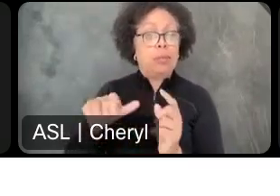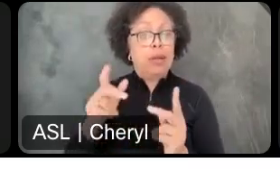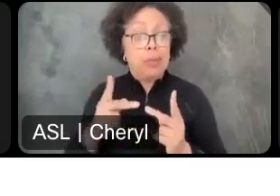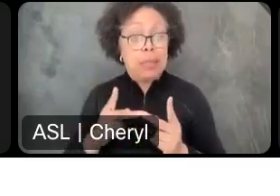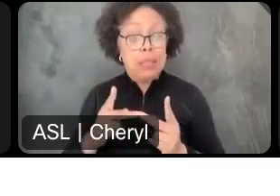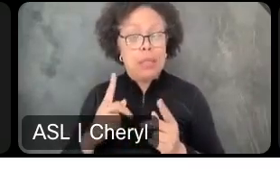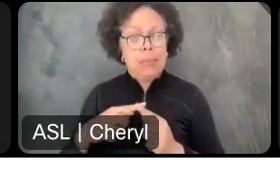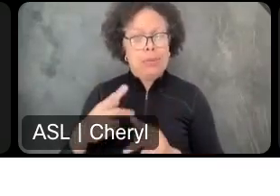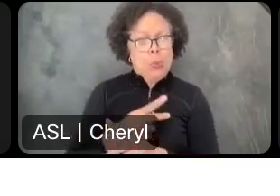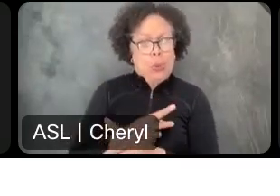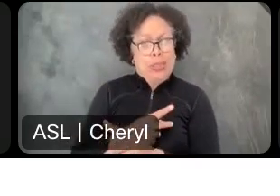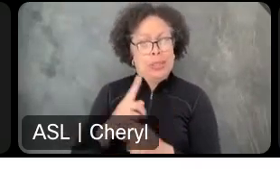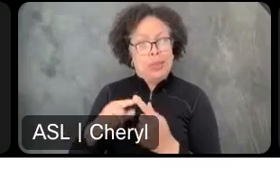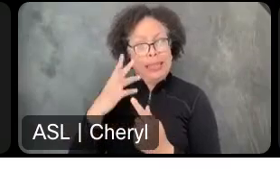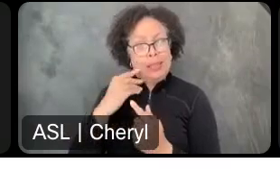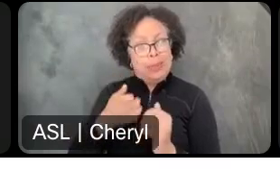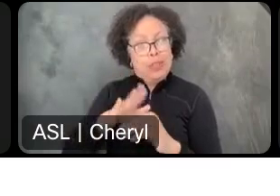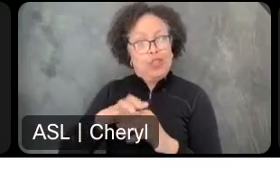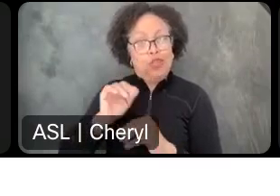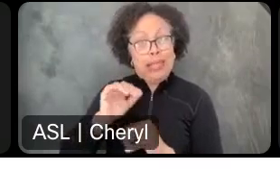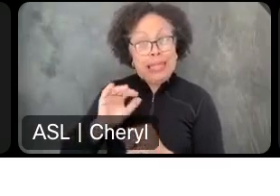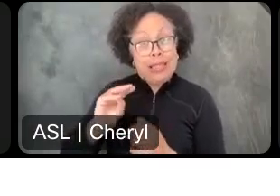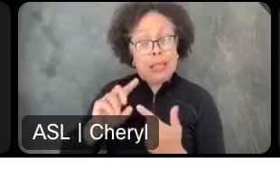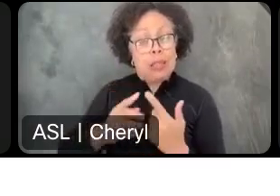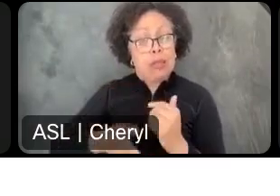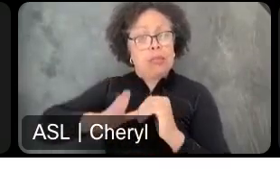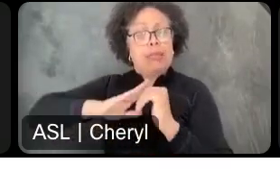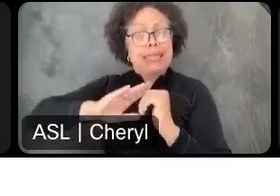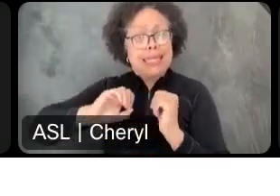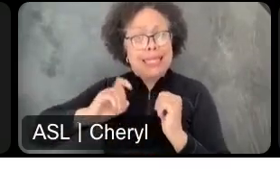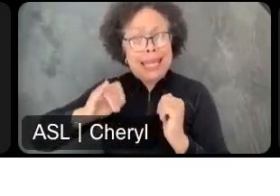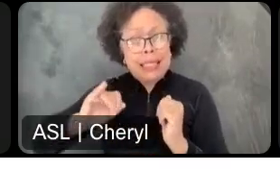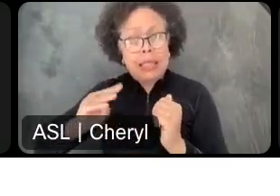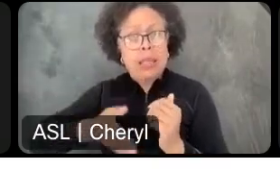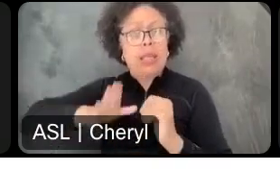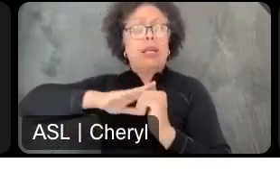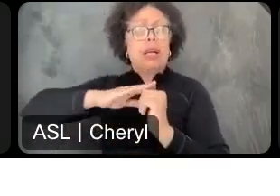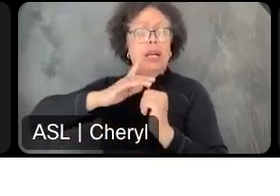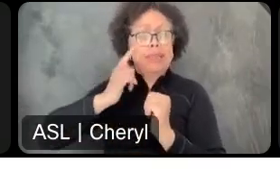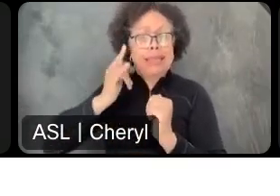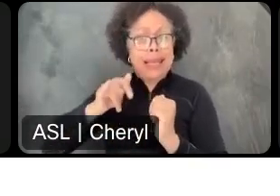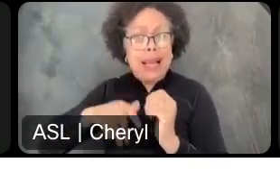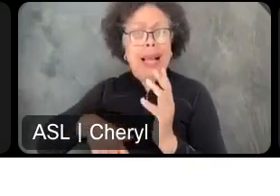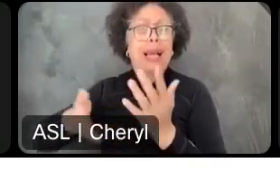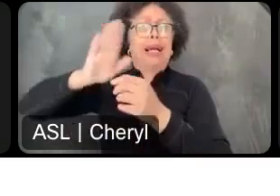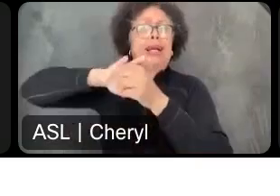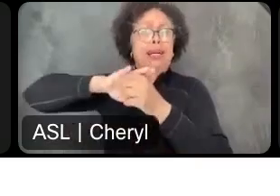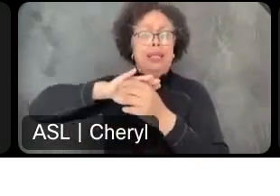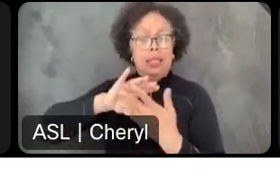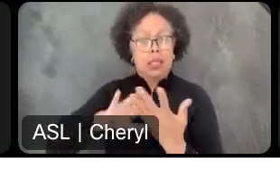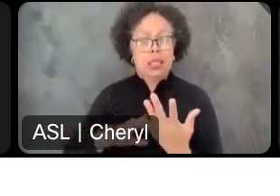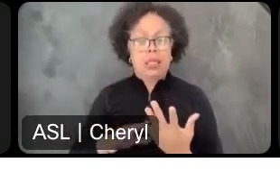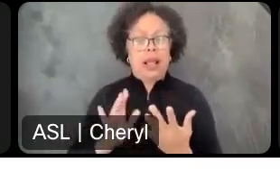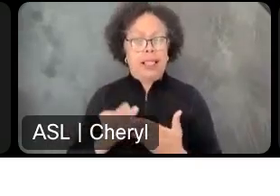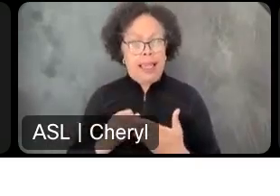racism, sexism, homophobia, poverty, or others. The stigma around having mental